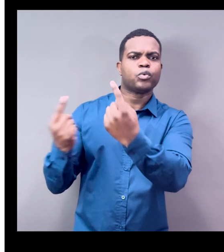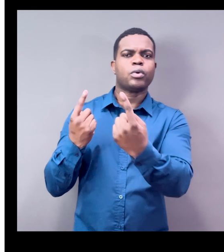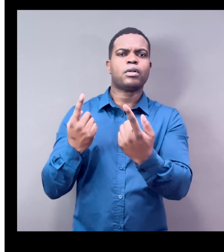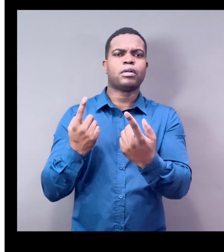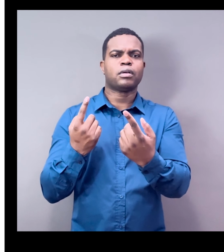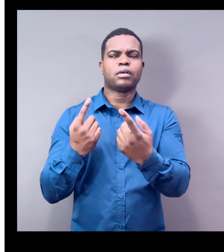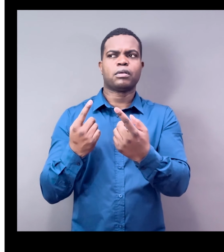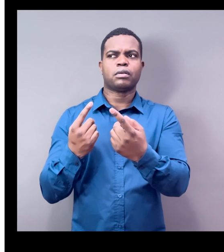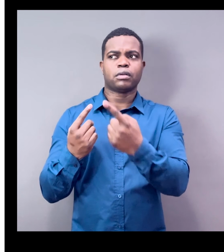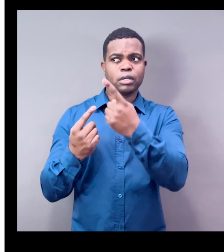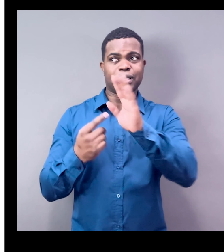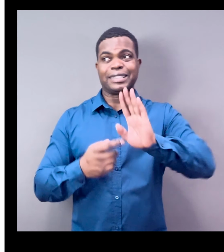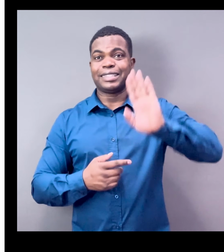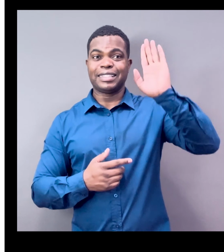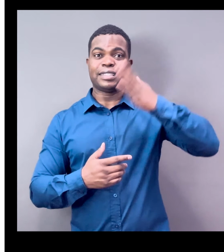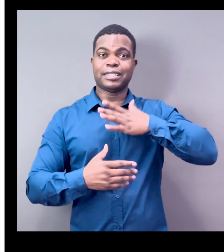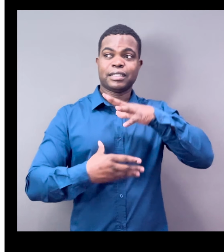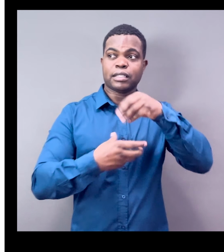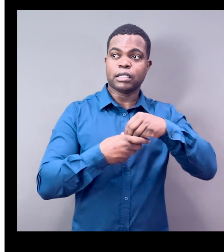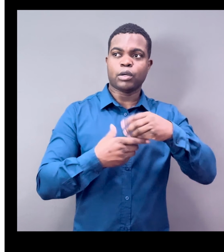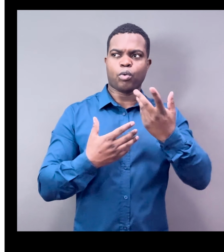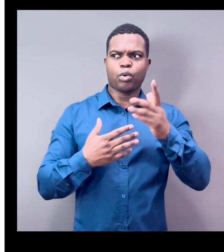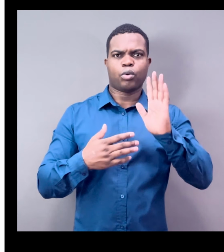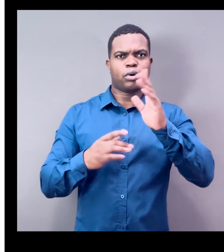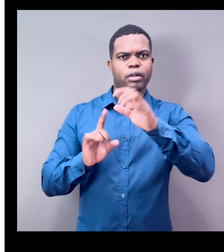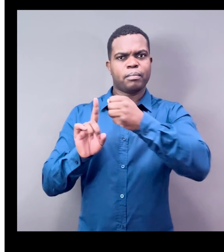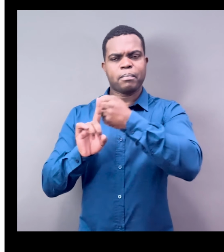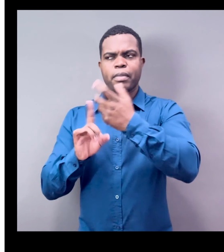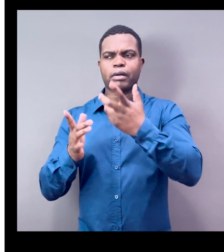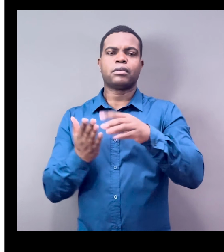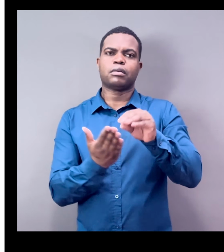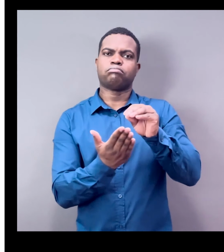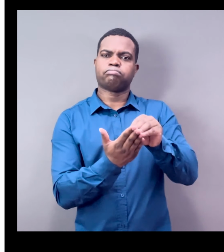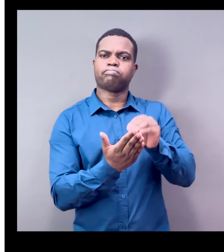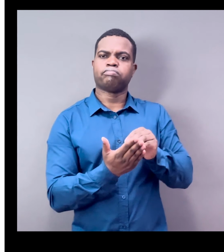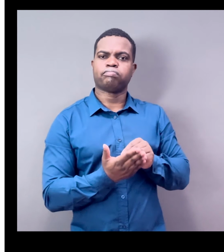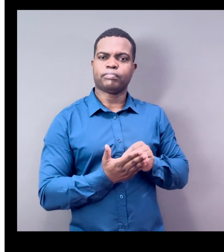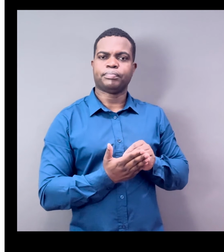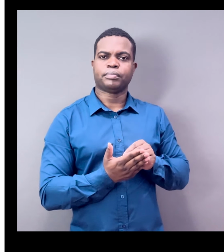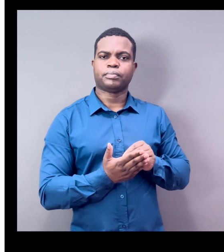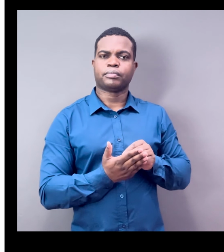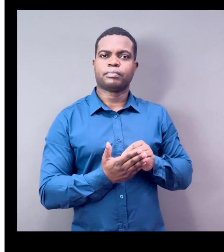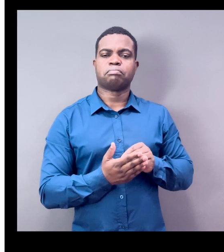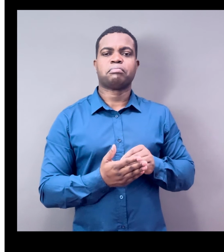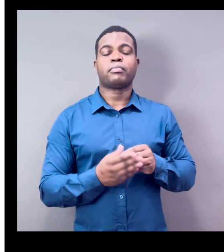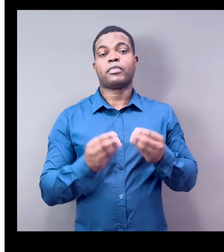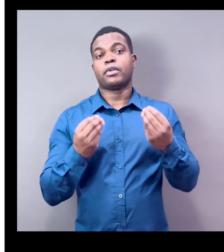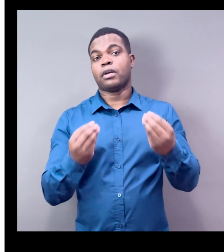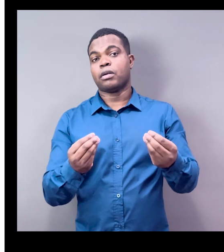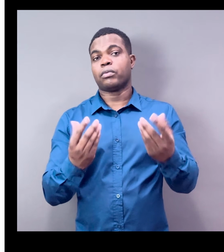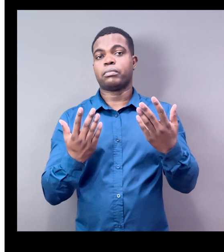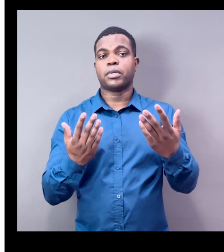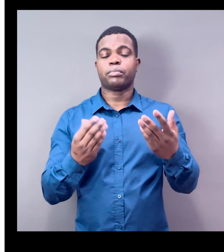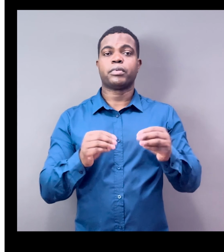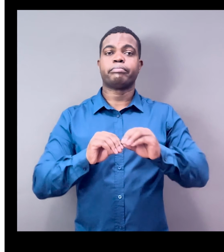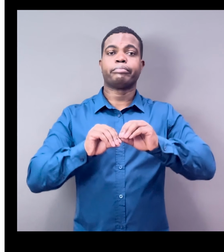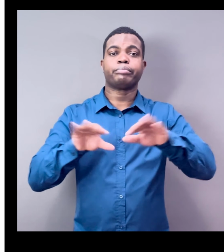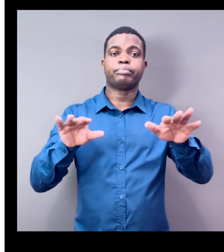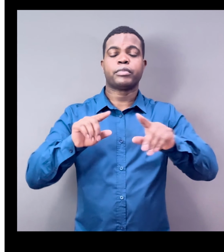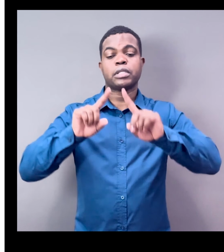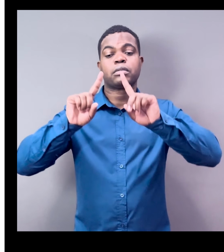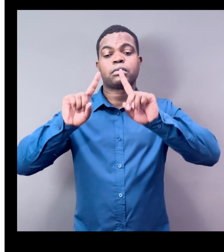affected by or interested in the initiative. You may want to also use surveys